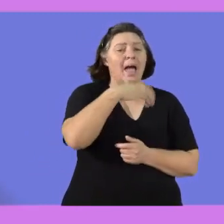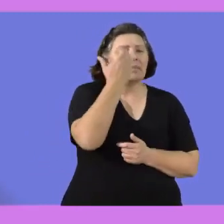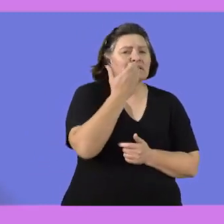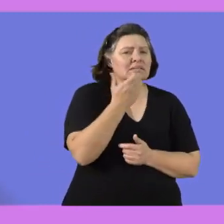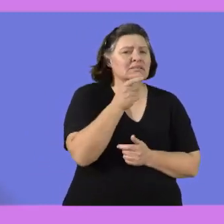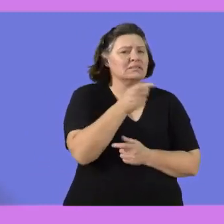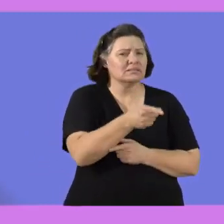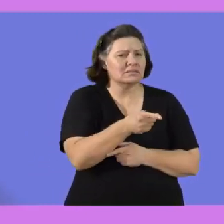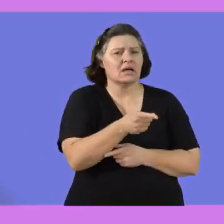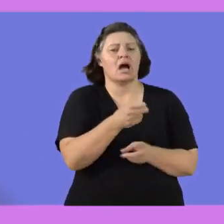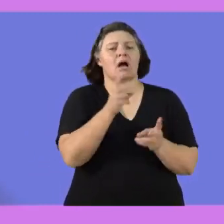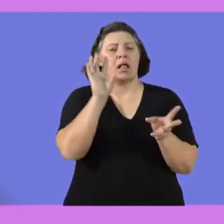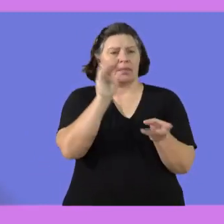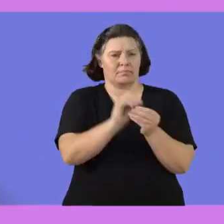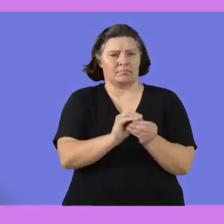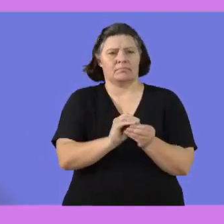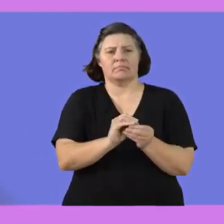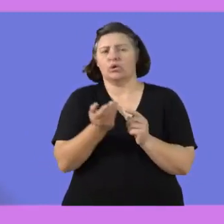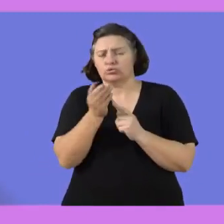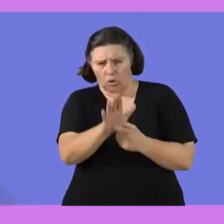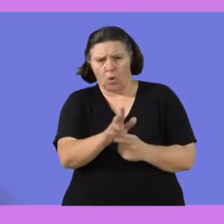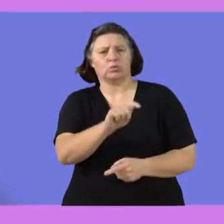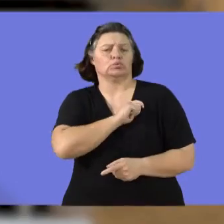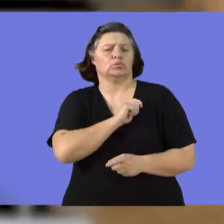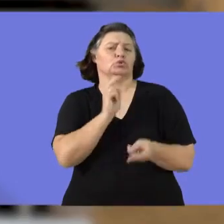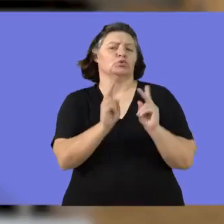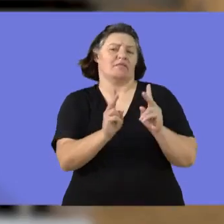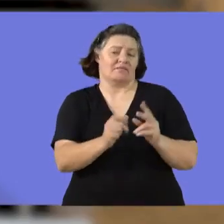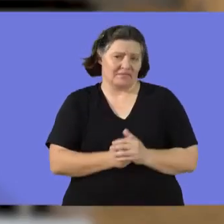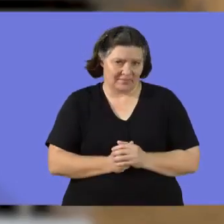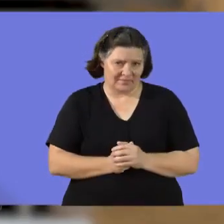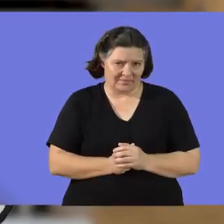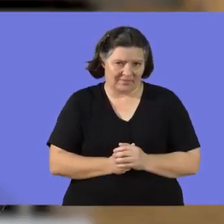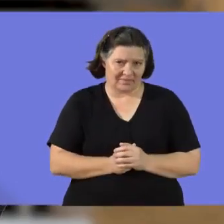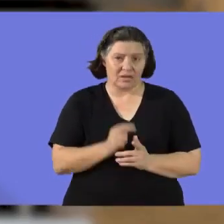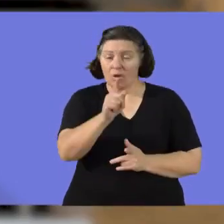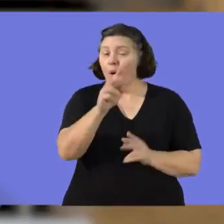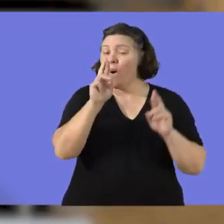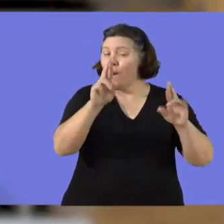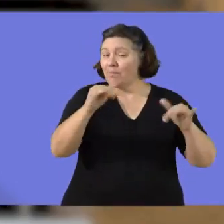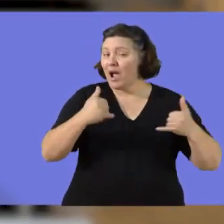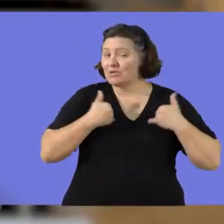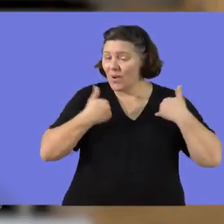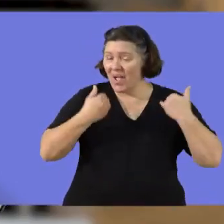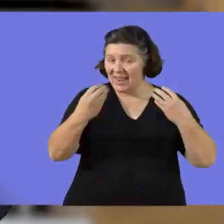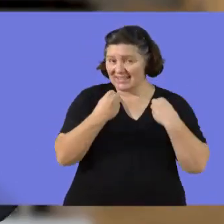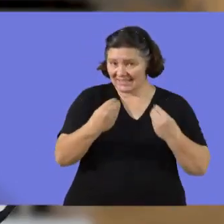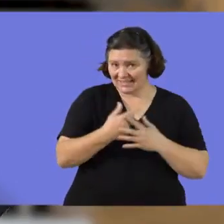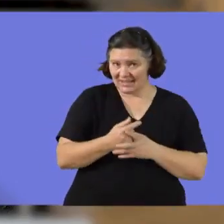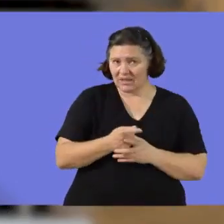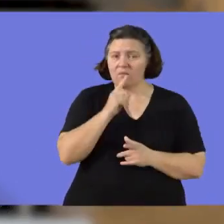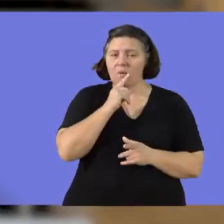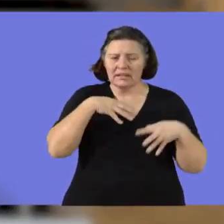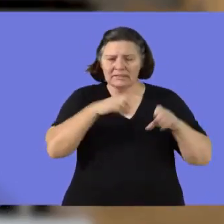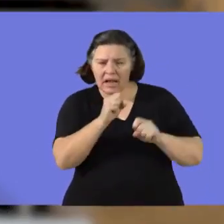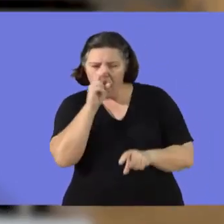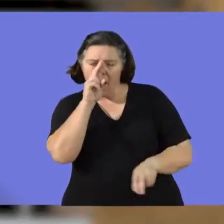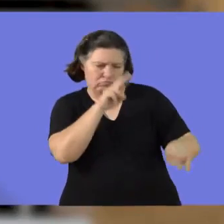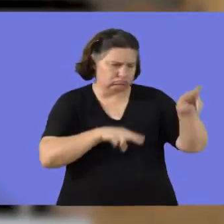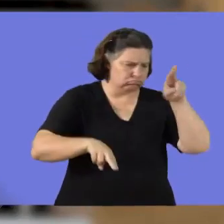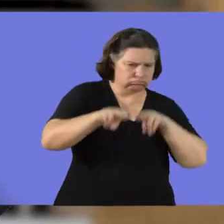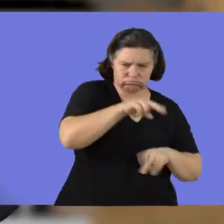she bought were 12. So I hope you had a great time. You enjoyed this lesson. You will take time